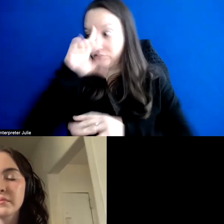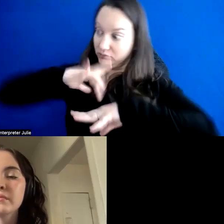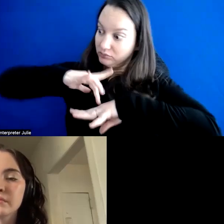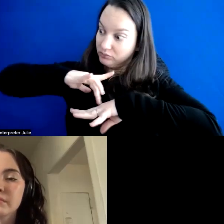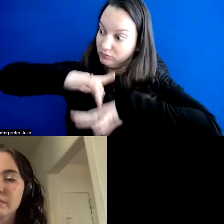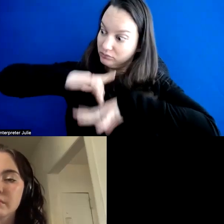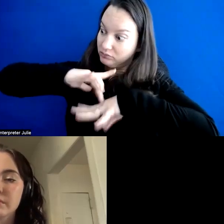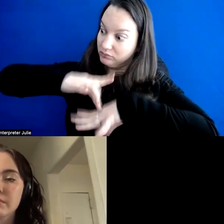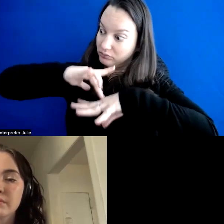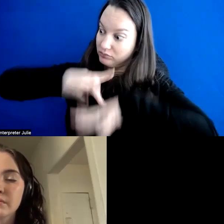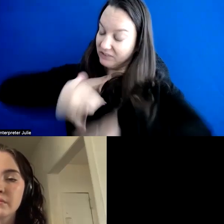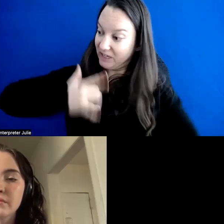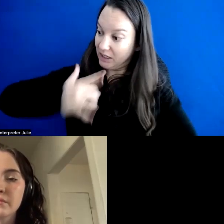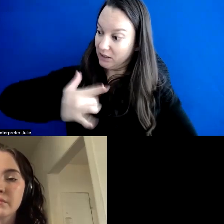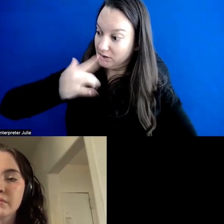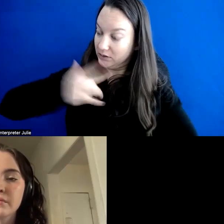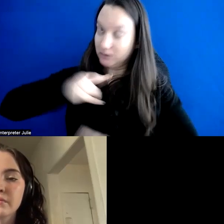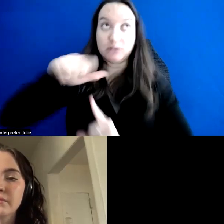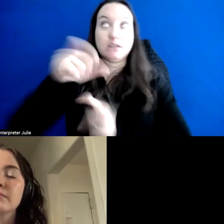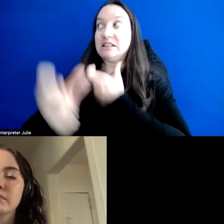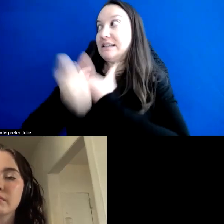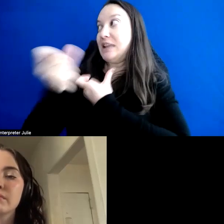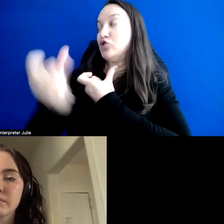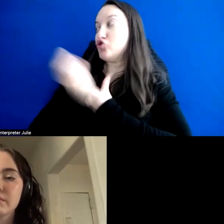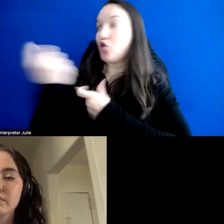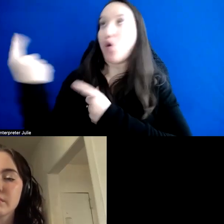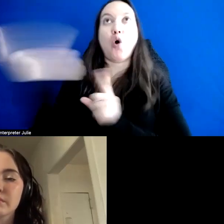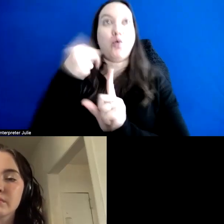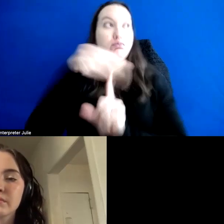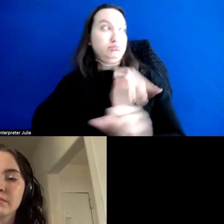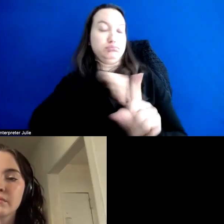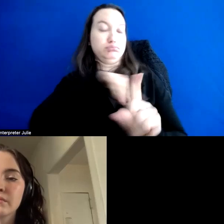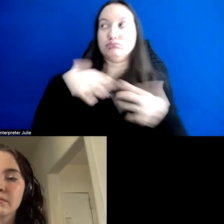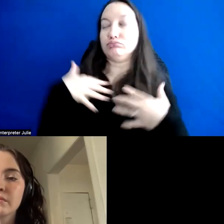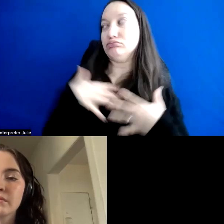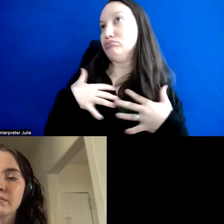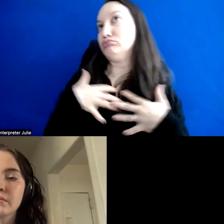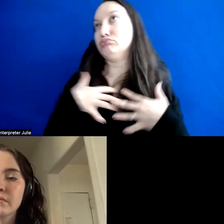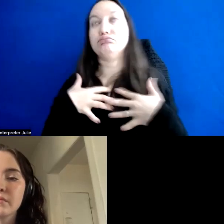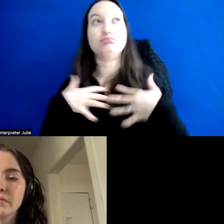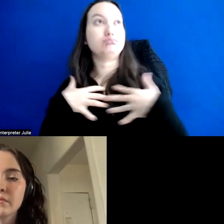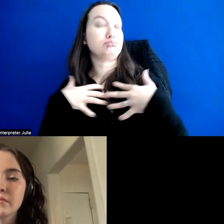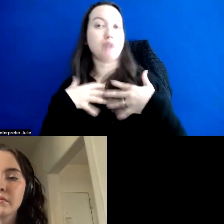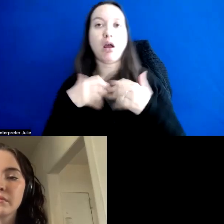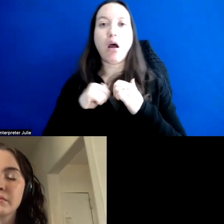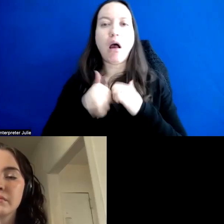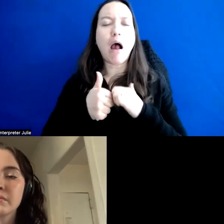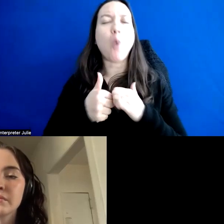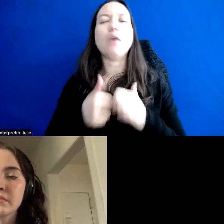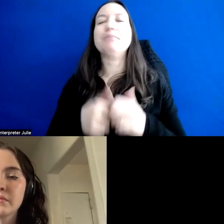think, with the sense of omnipresent danger around us, and how we